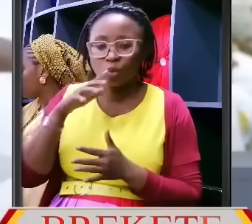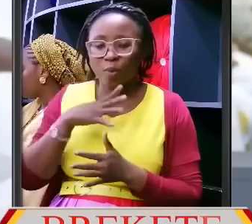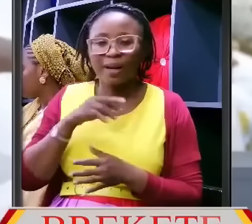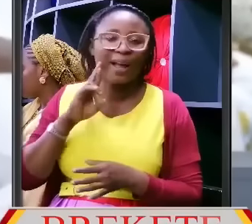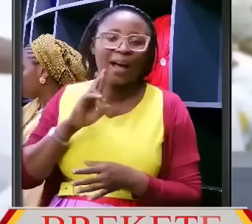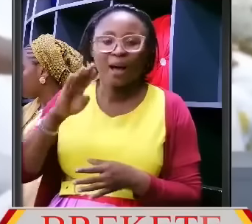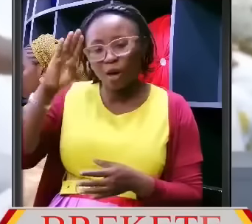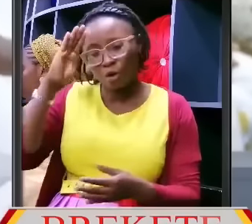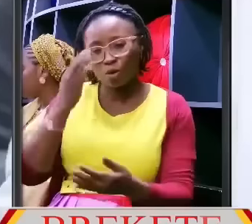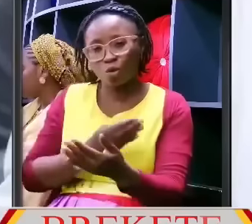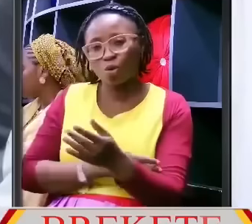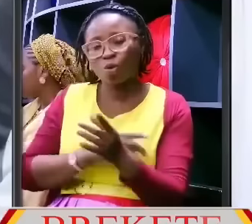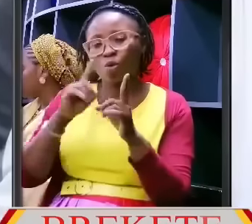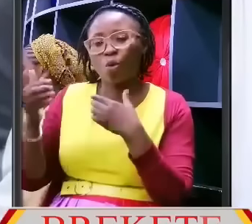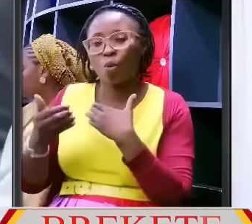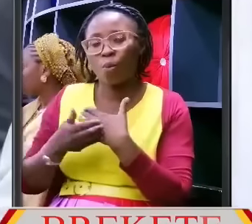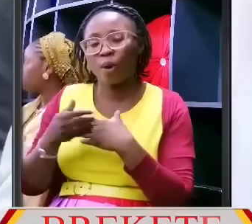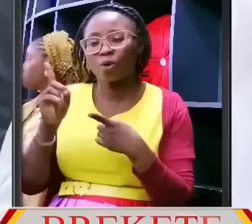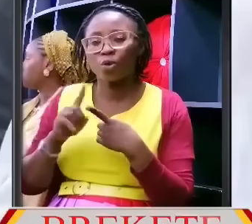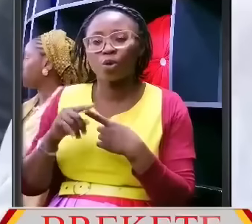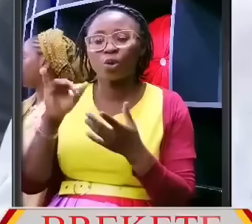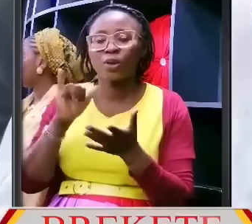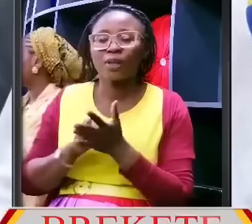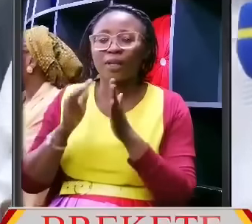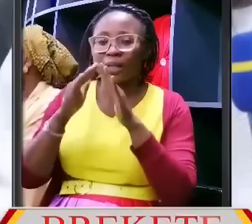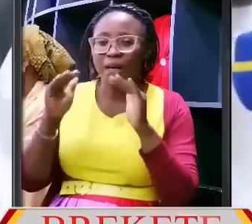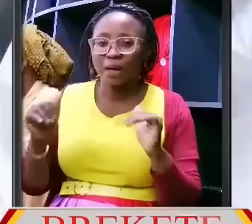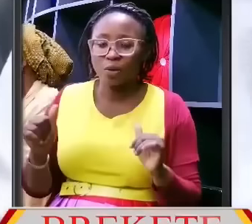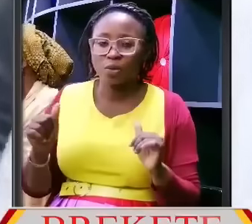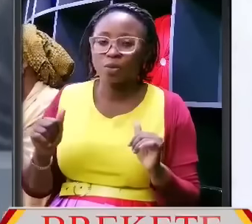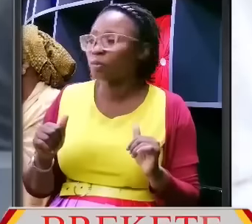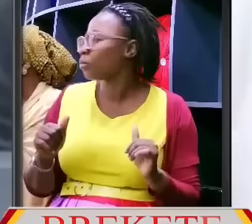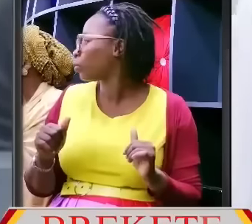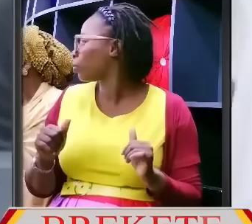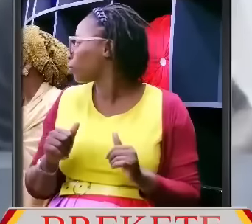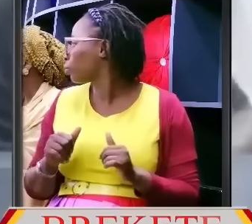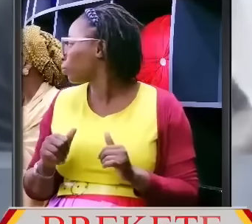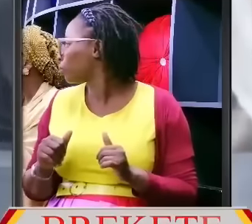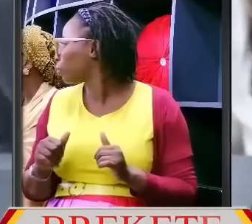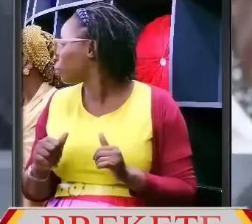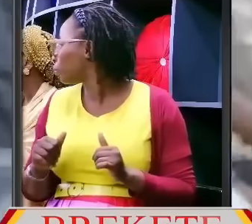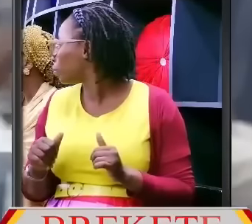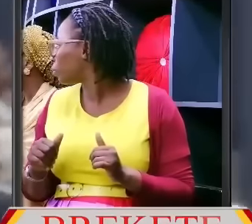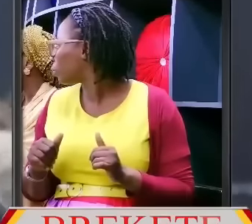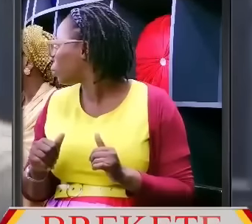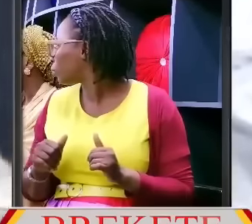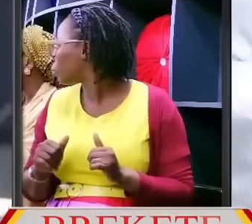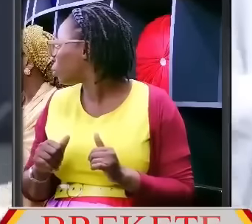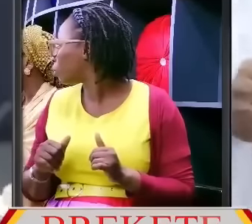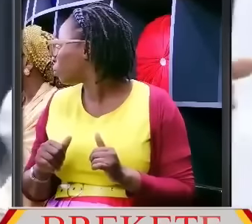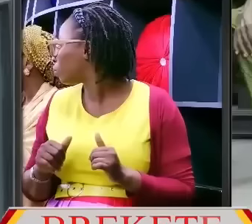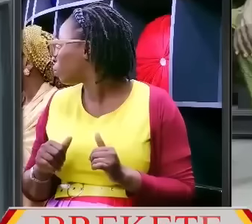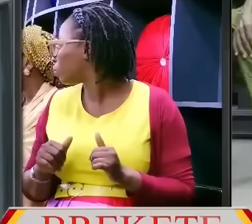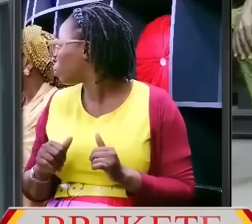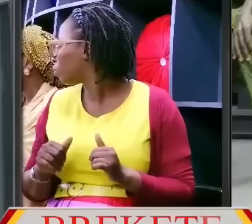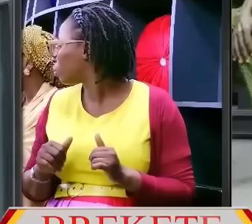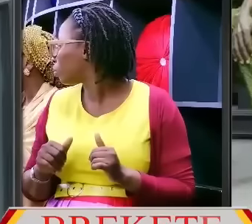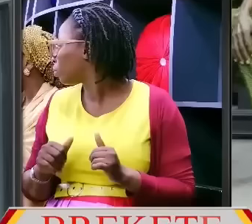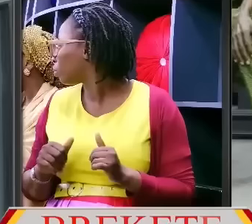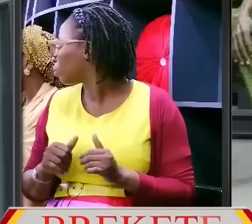her son, may them go back to that house. Over to you, sir. Walk his own.